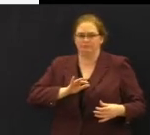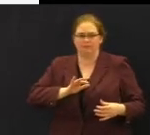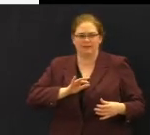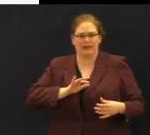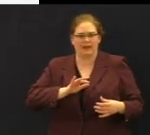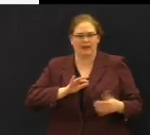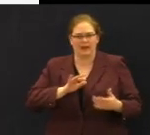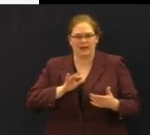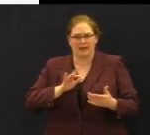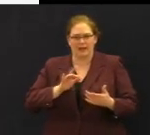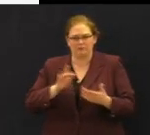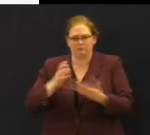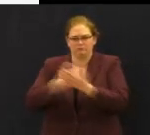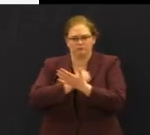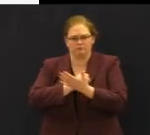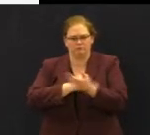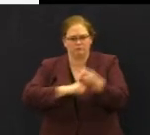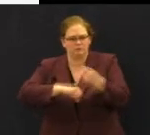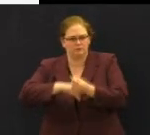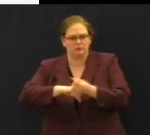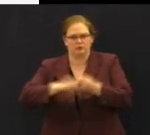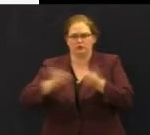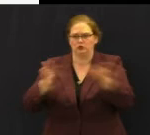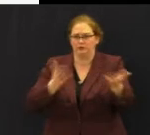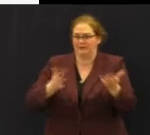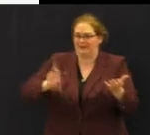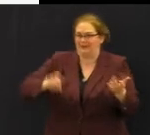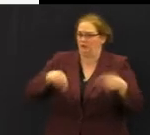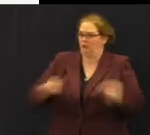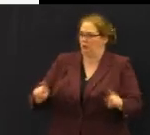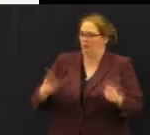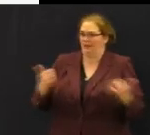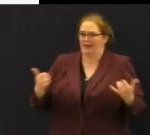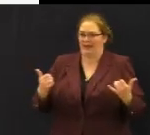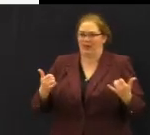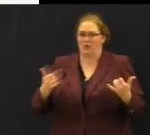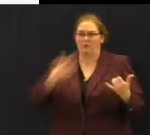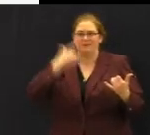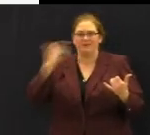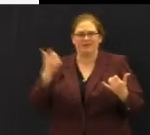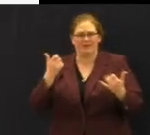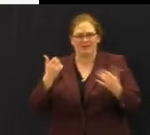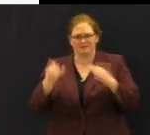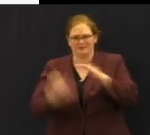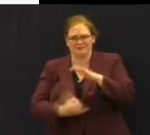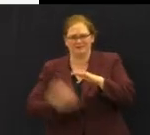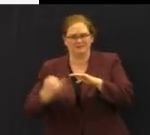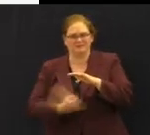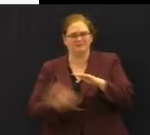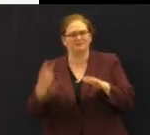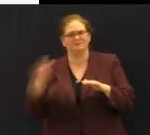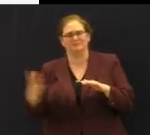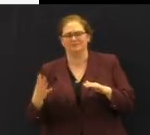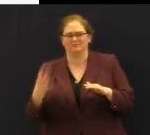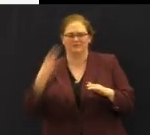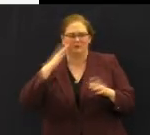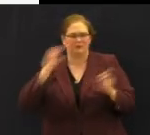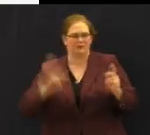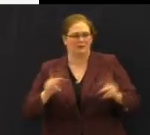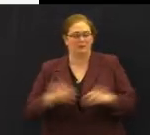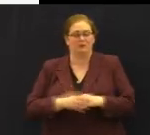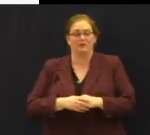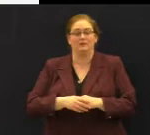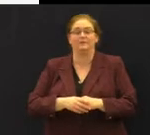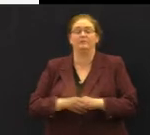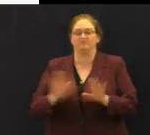get the support and services they needed during this time in a pandemic where isolation was a huge factor for a number of individuals. So I'm going to